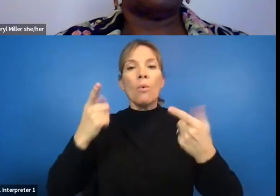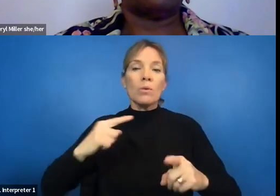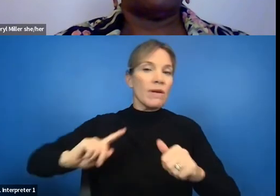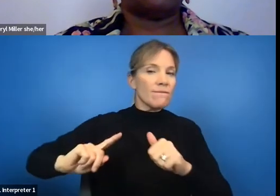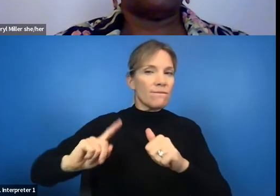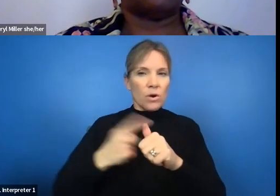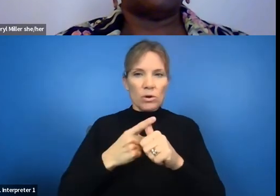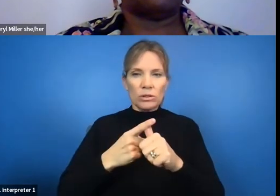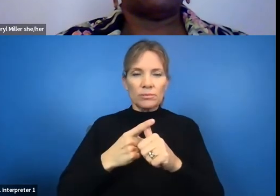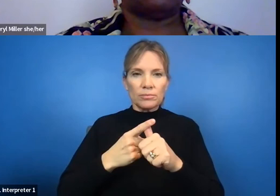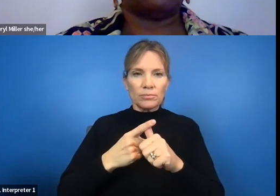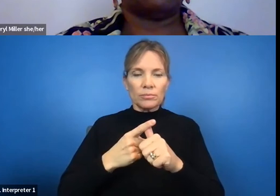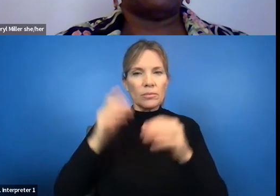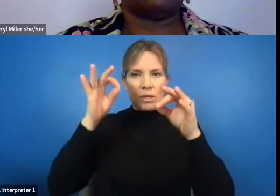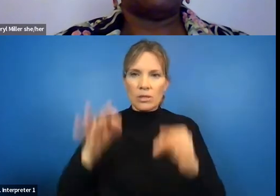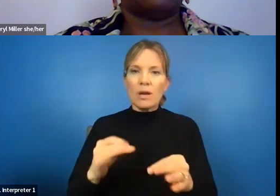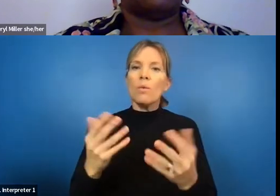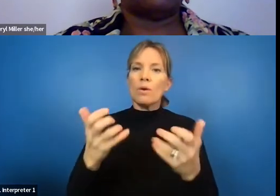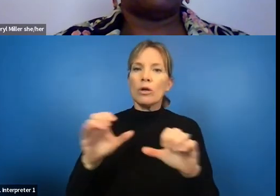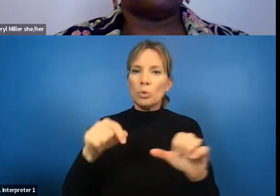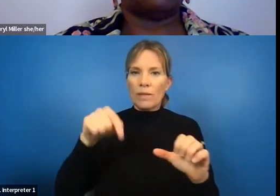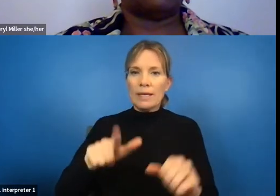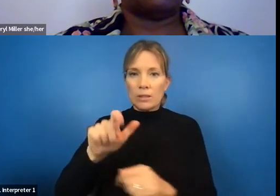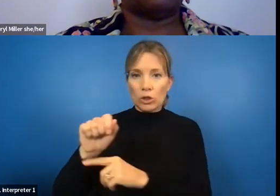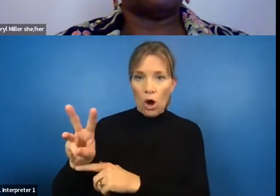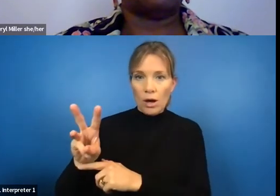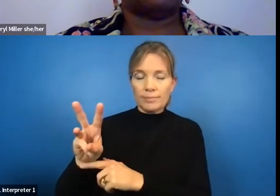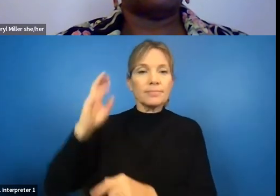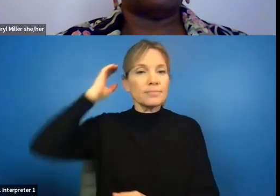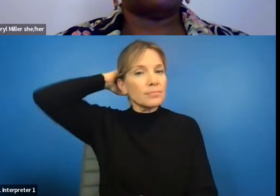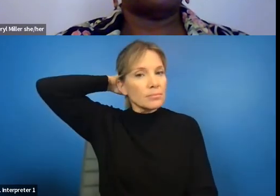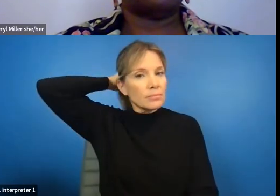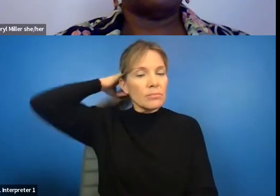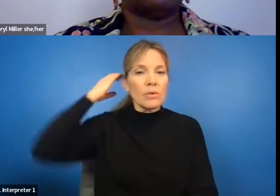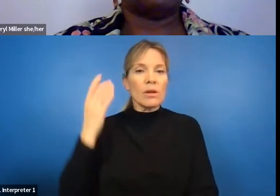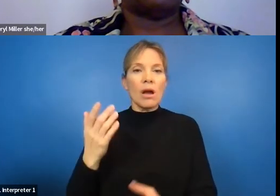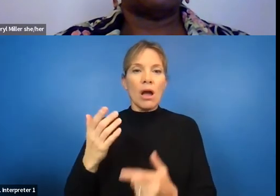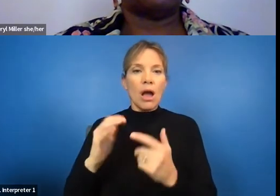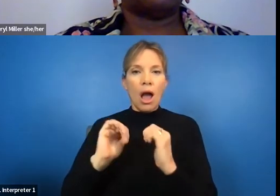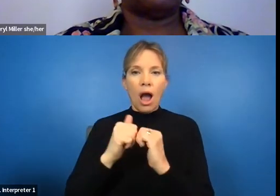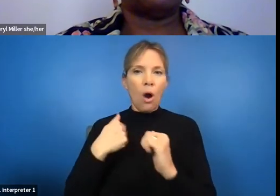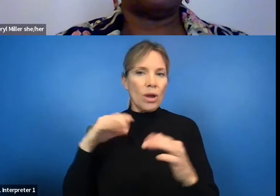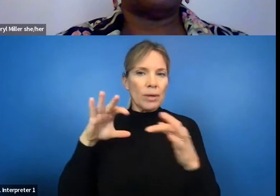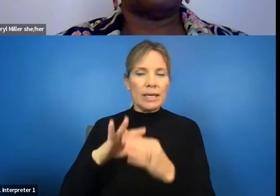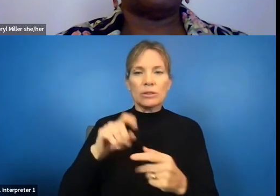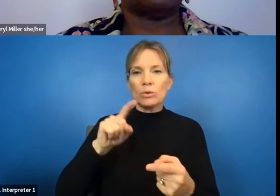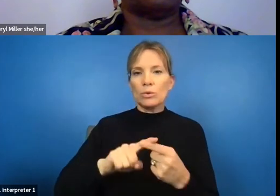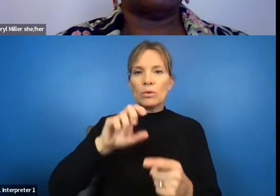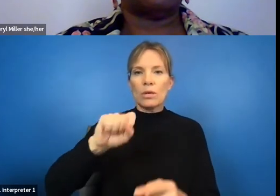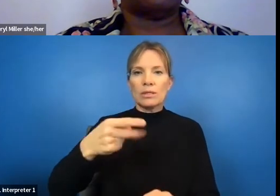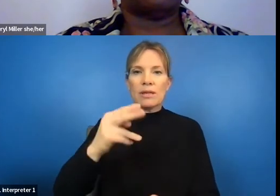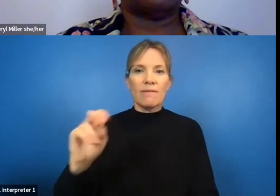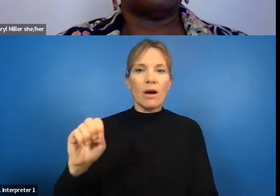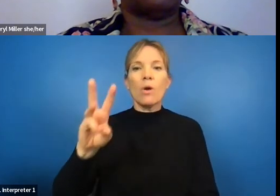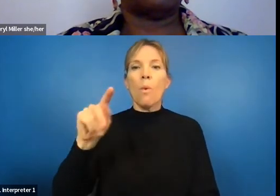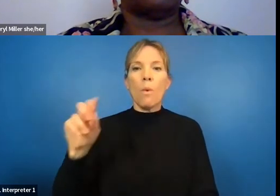first decided that we wanted to do this law, what connected us to the Stephon Watts family was actually a member of our